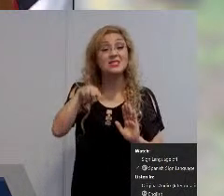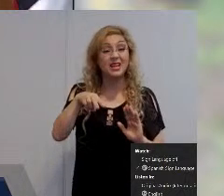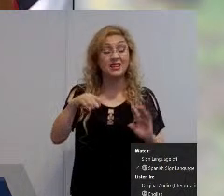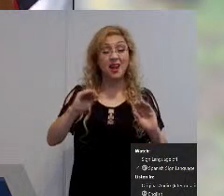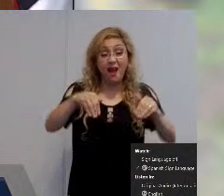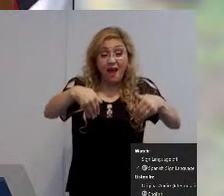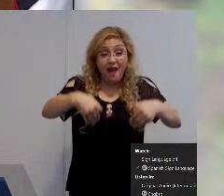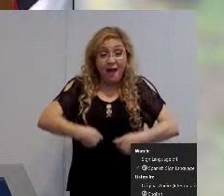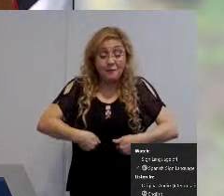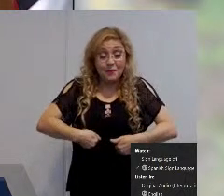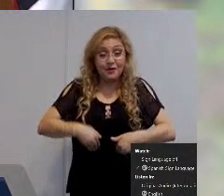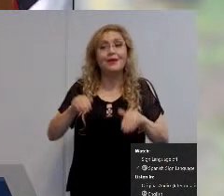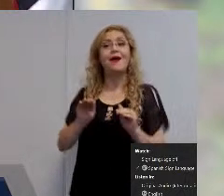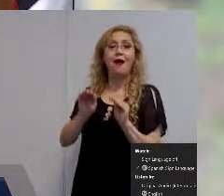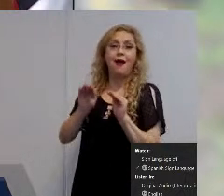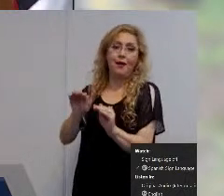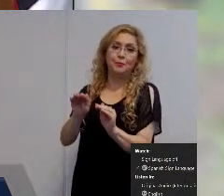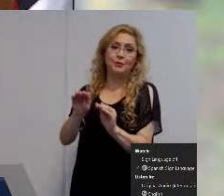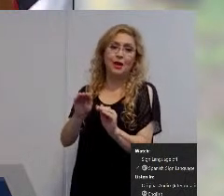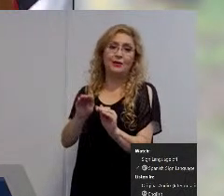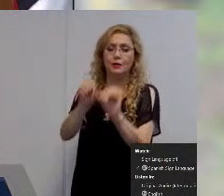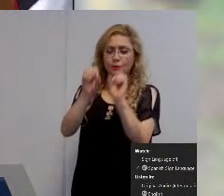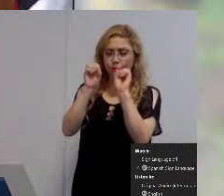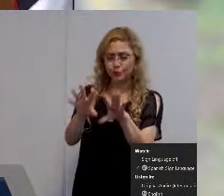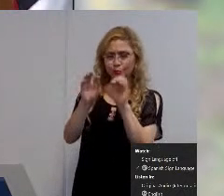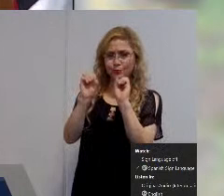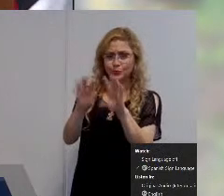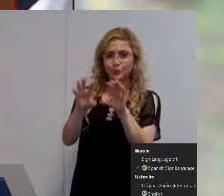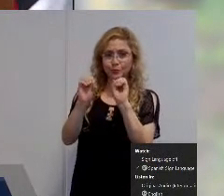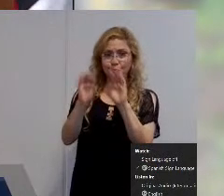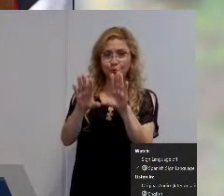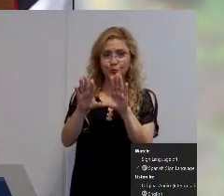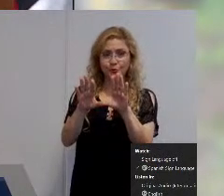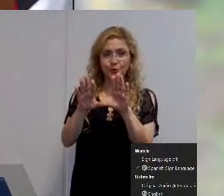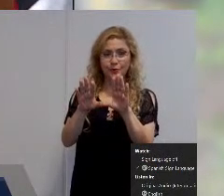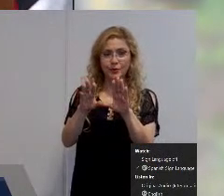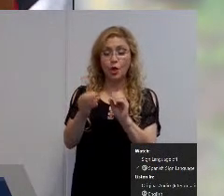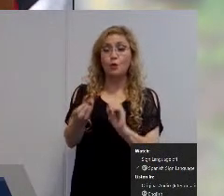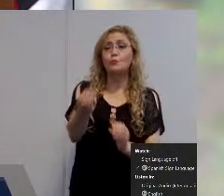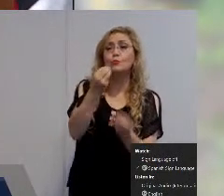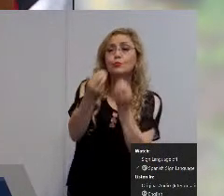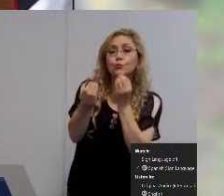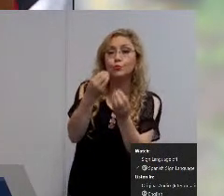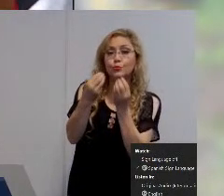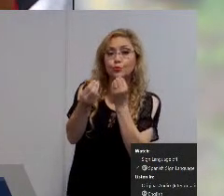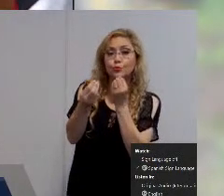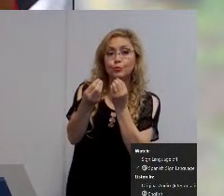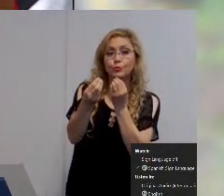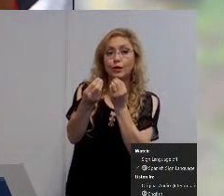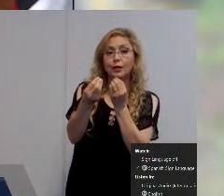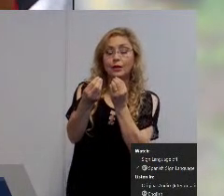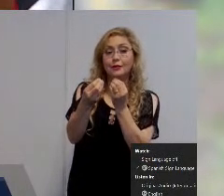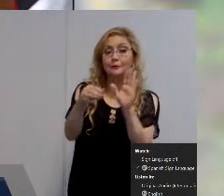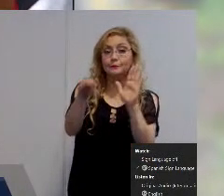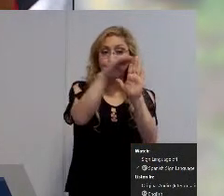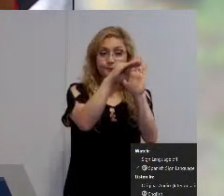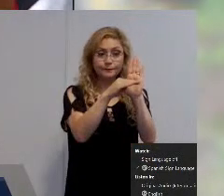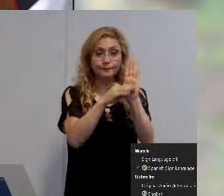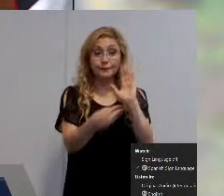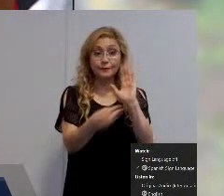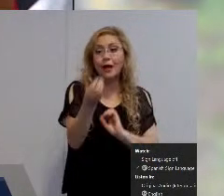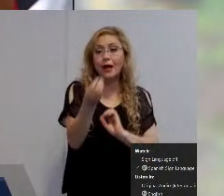education, school meals, and family farming. The school garden concept and school feeding programs are